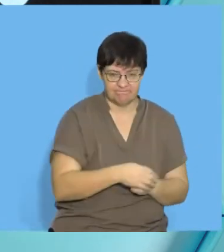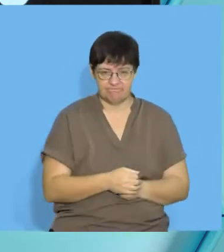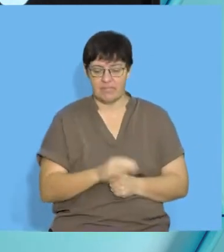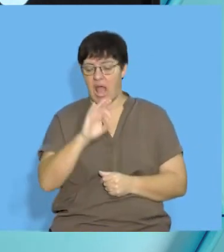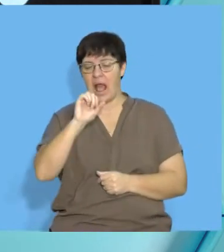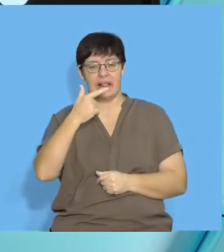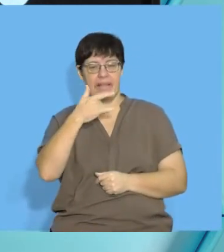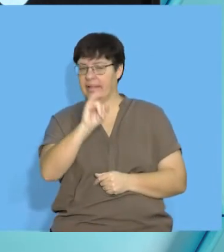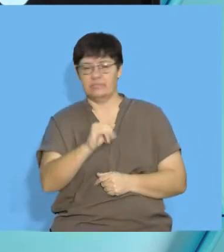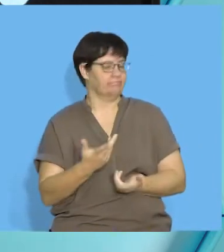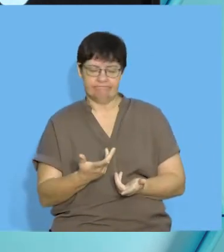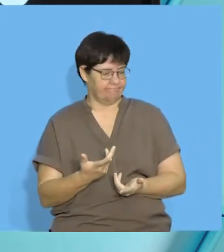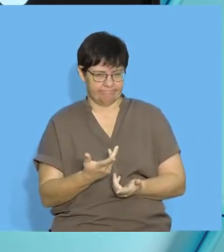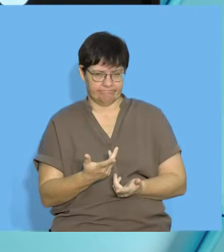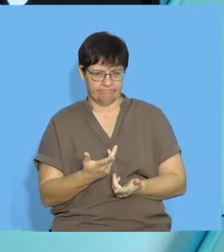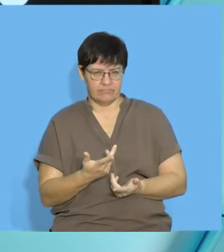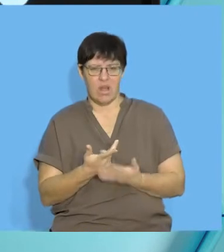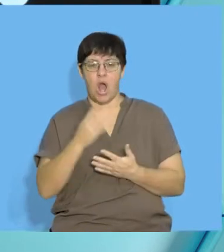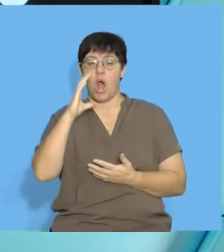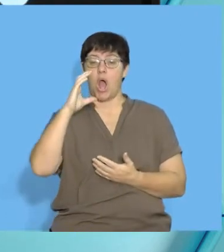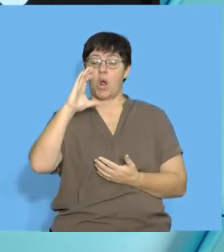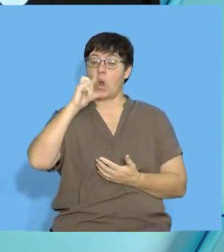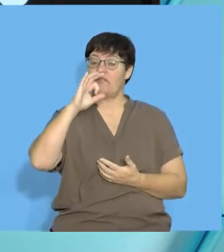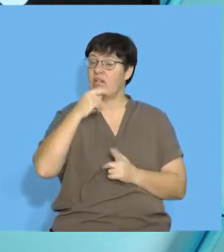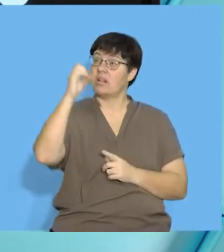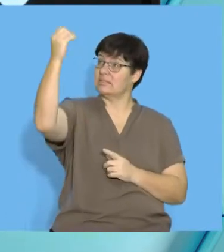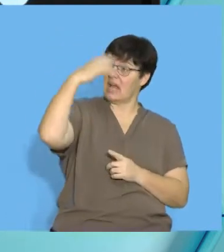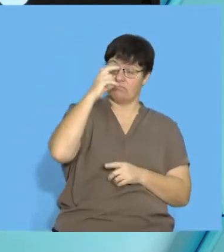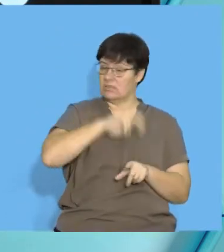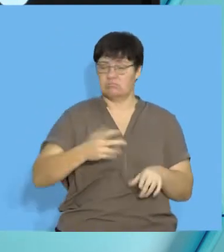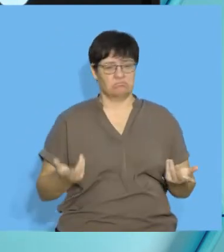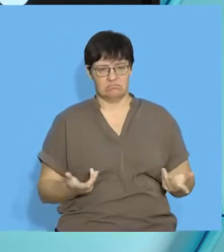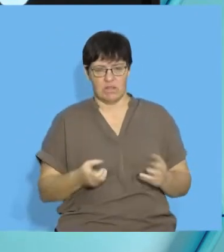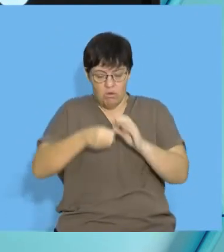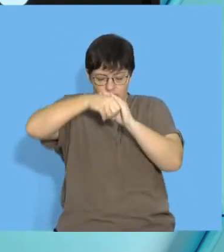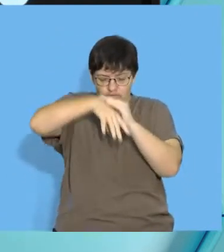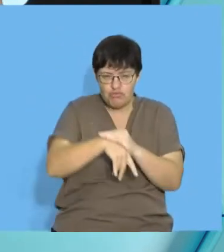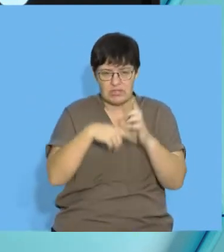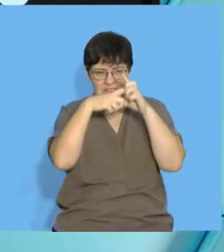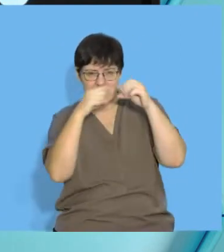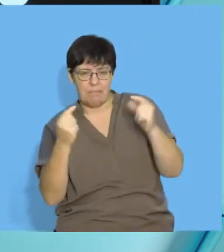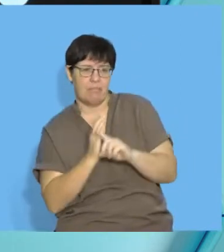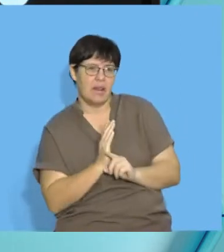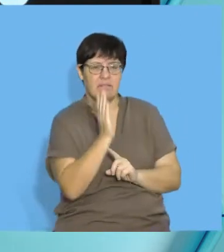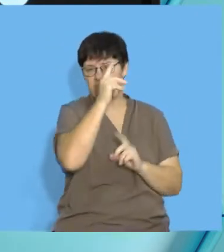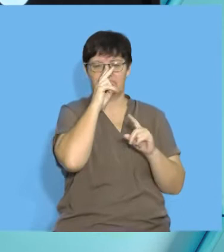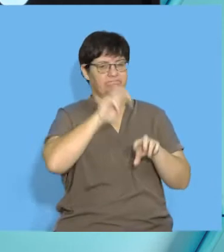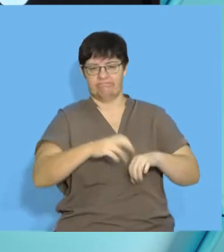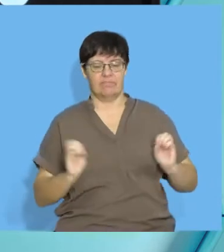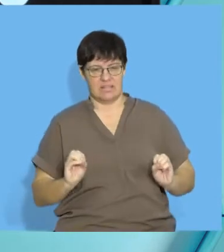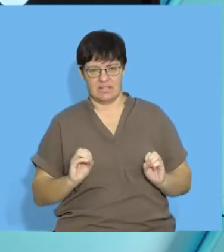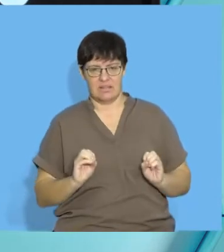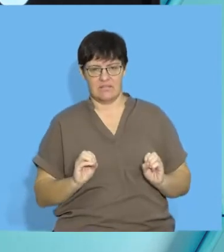a protist. They don't have chlorophyll. They don't have these roots, stems, and leaves. So they're in the